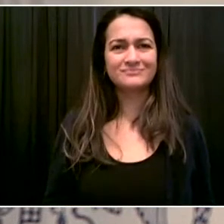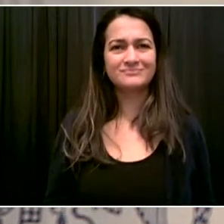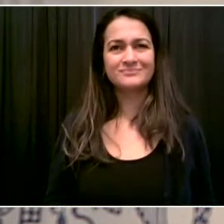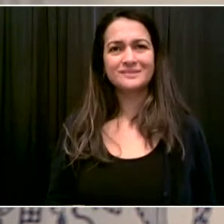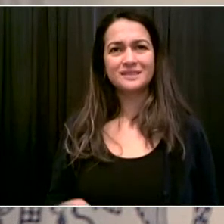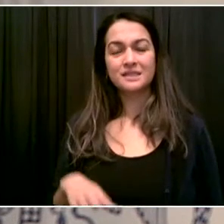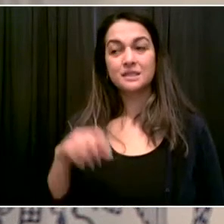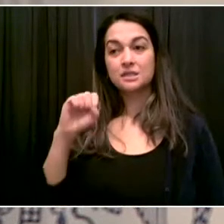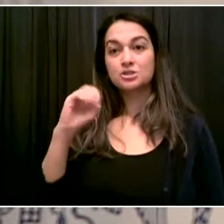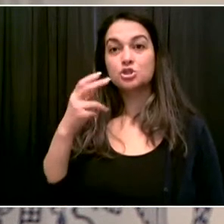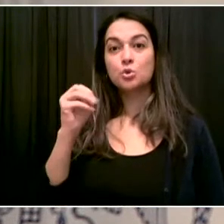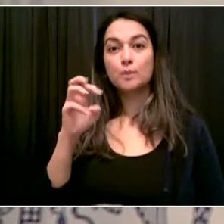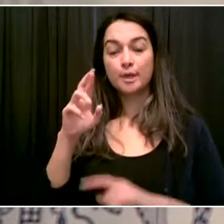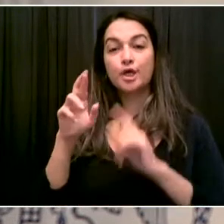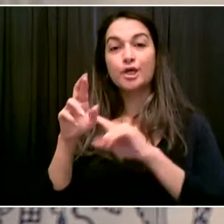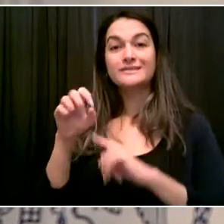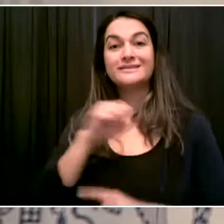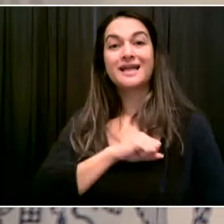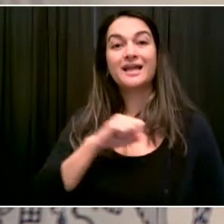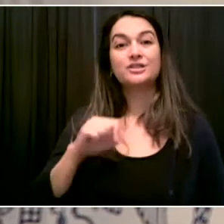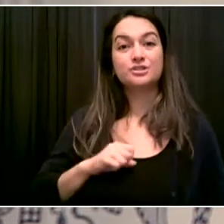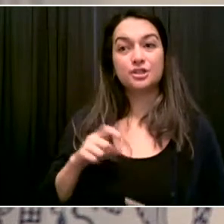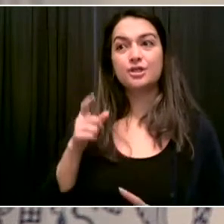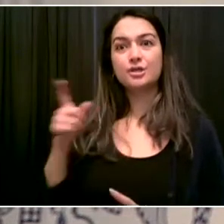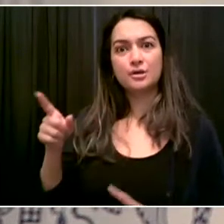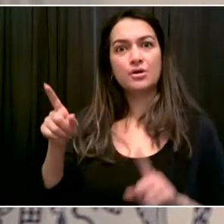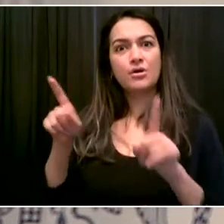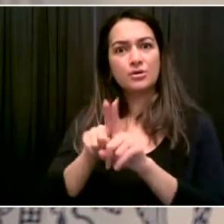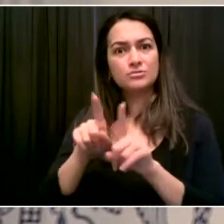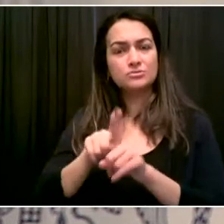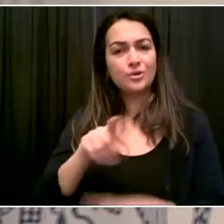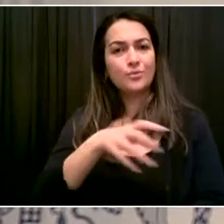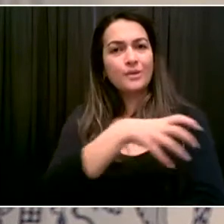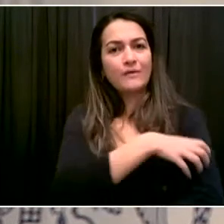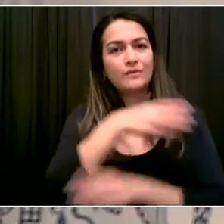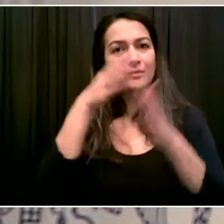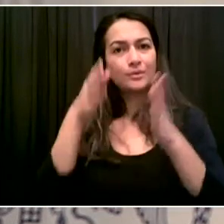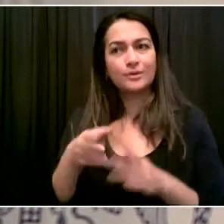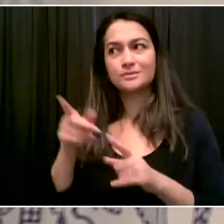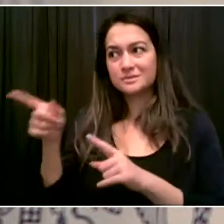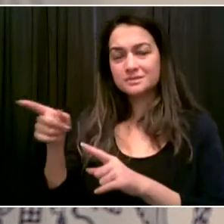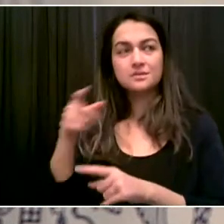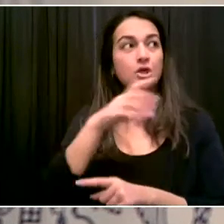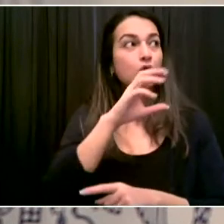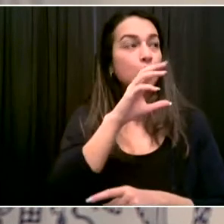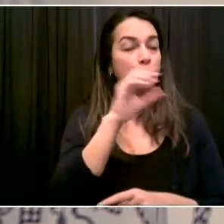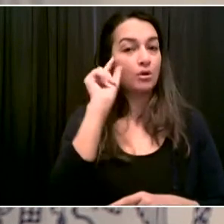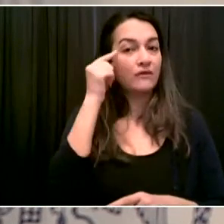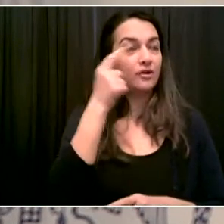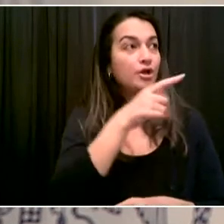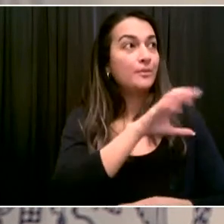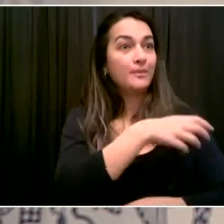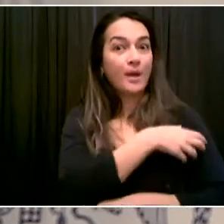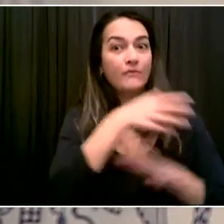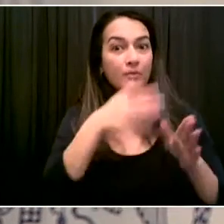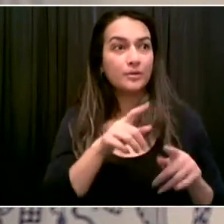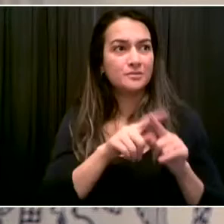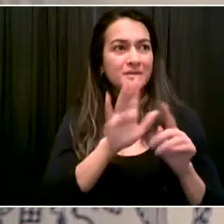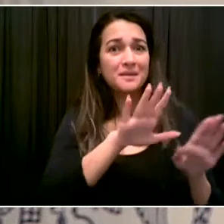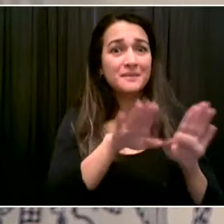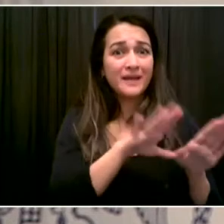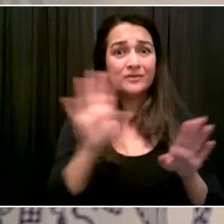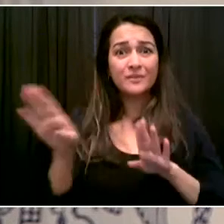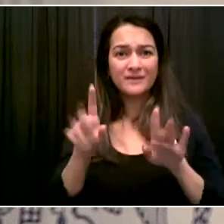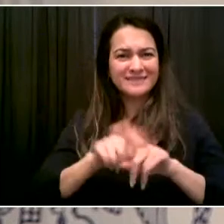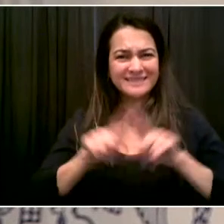Cuomo. Right next door, Governor Phil Murphy, New Jersey, entirely differently. People who know how to treat people respectfully, how to listen, how to